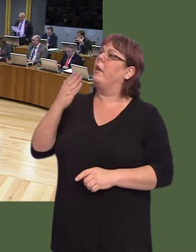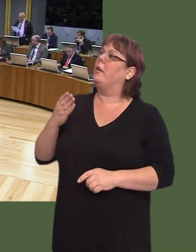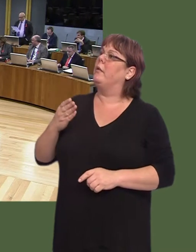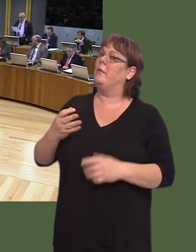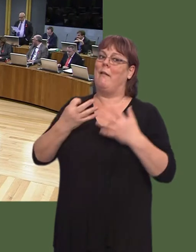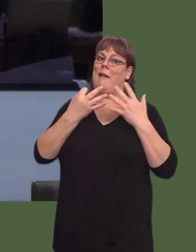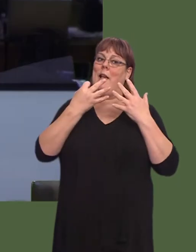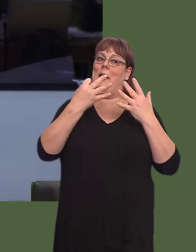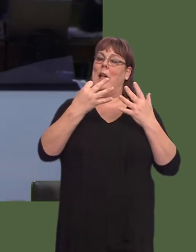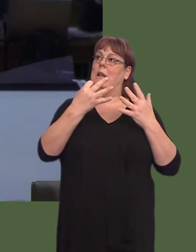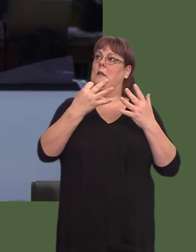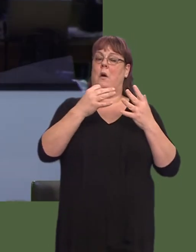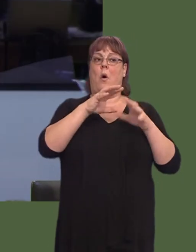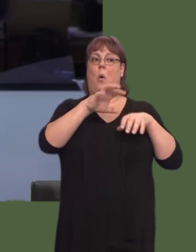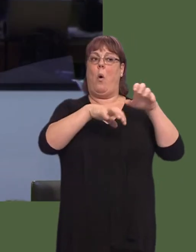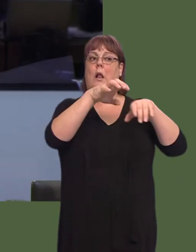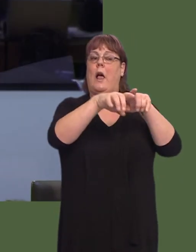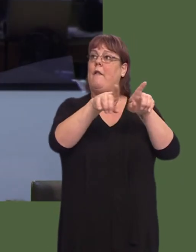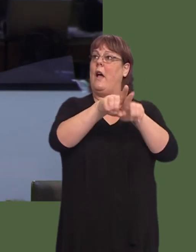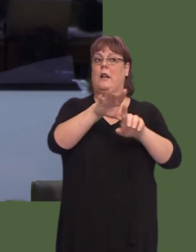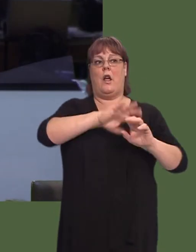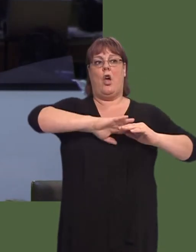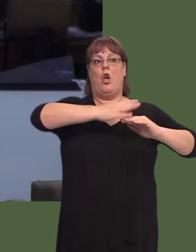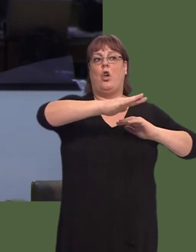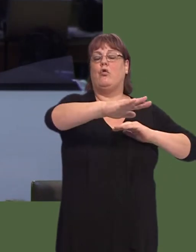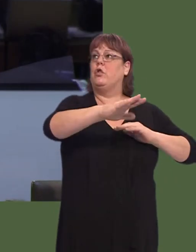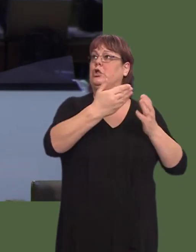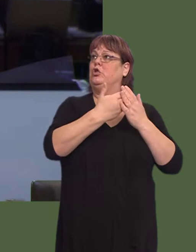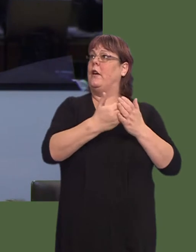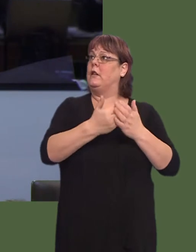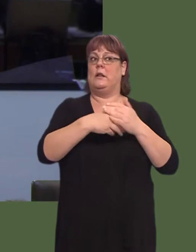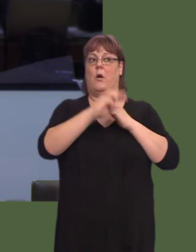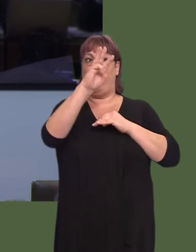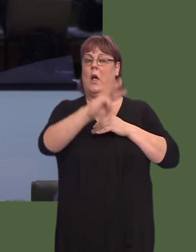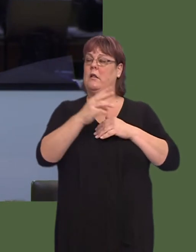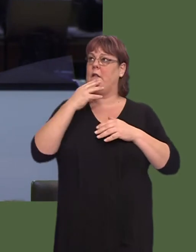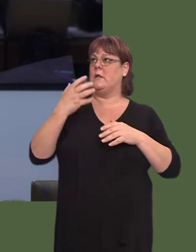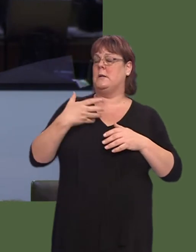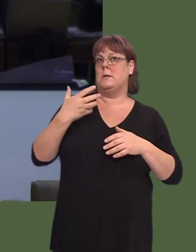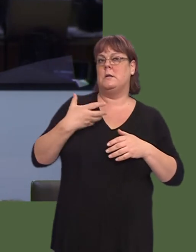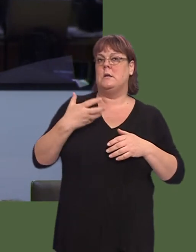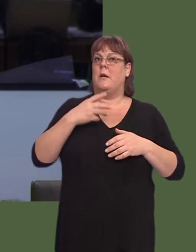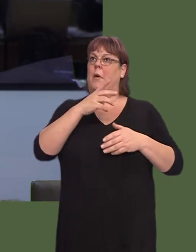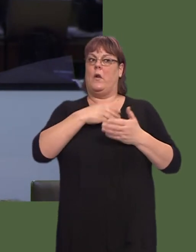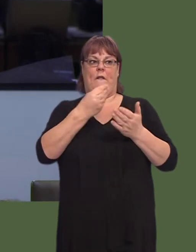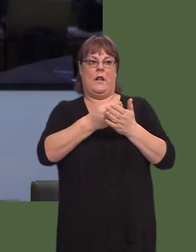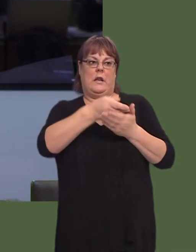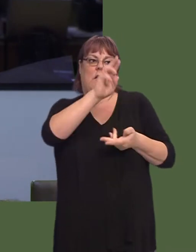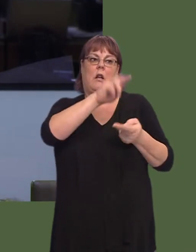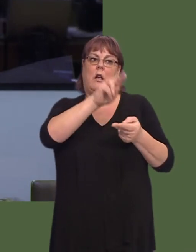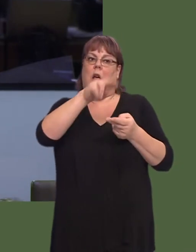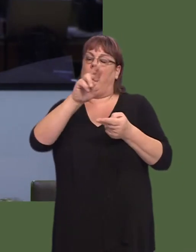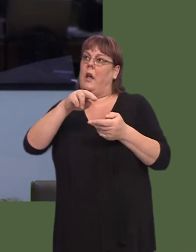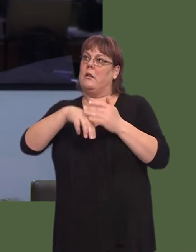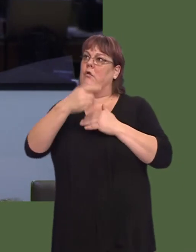No less than 8 wildlife and the countryside charities in Wales have criticised cuts in the environment funding sets